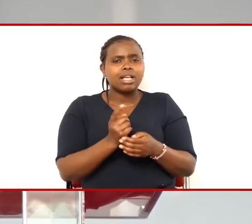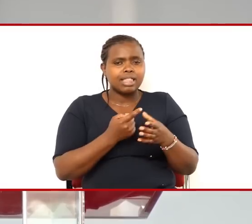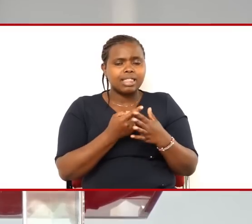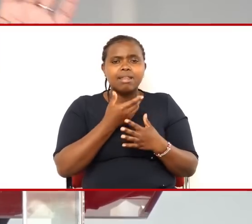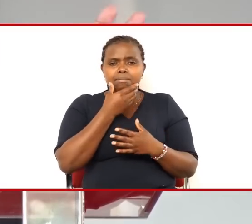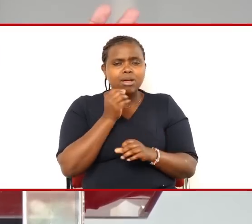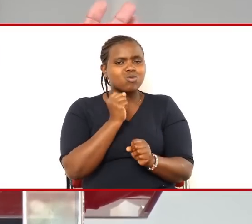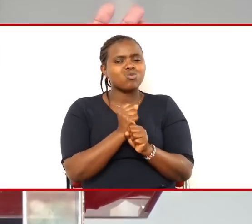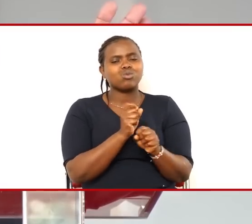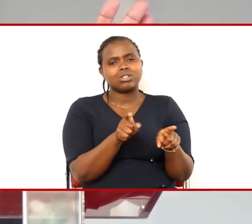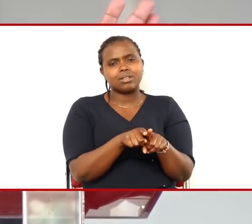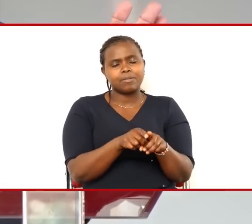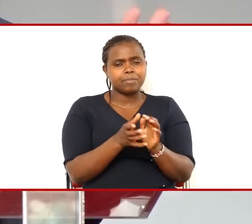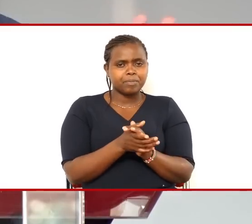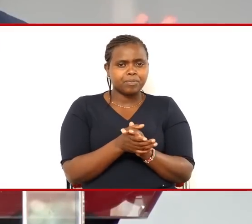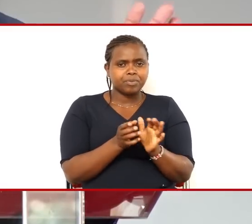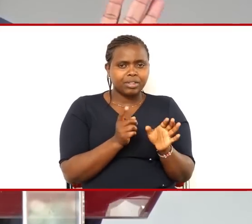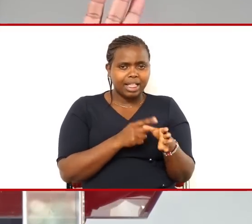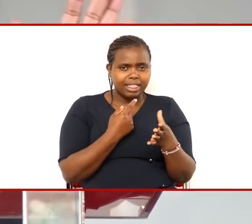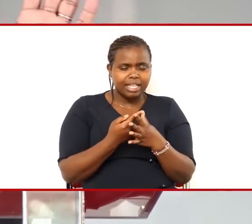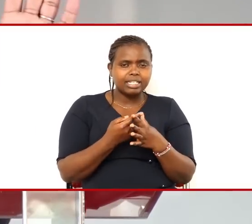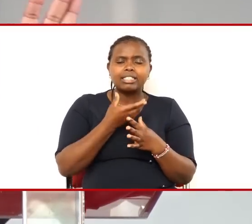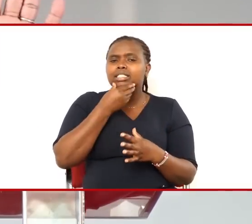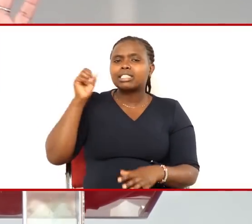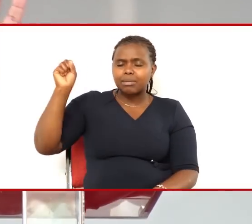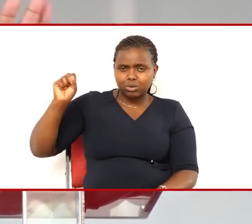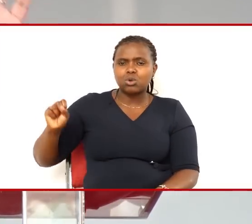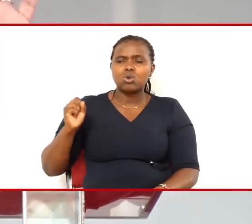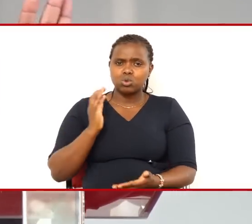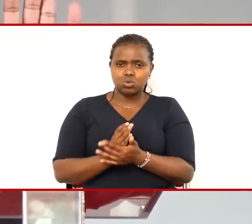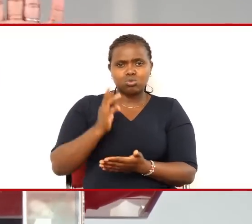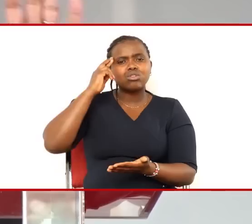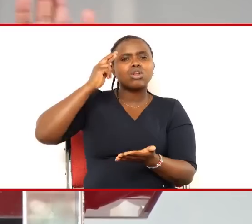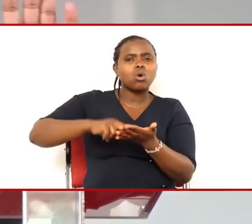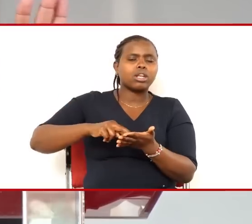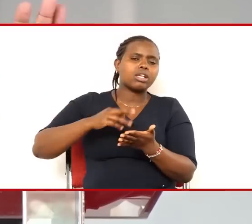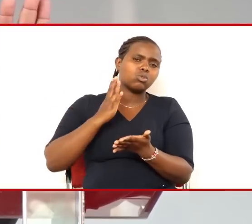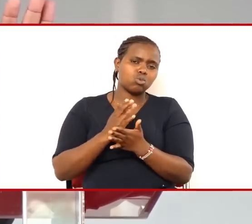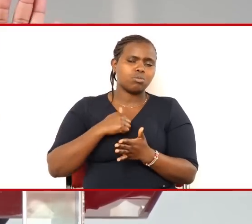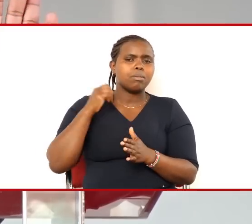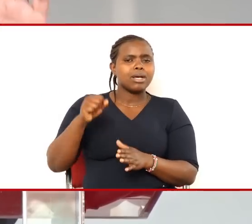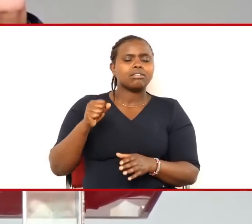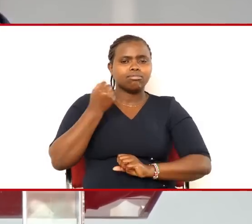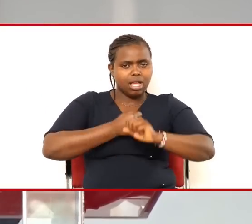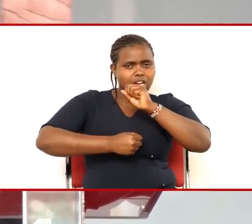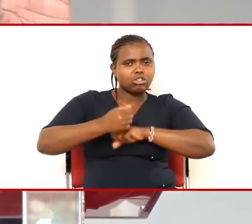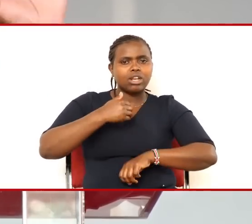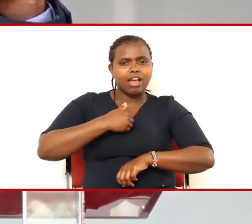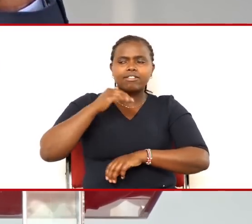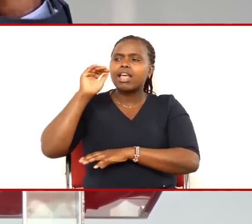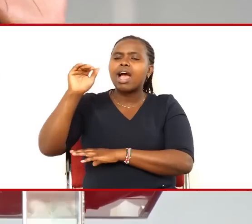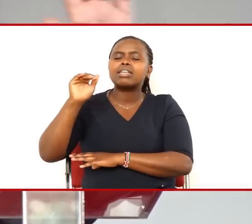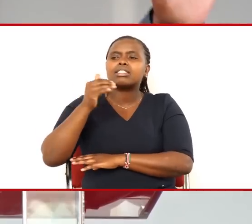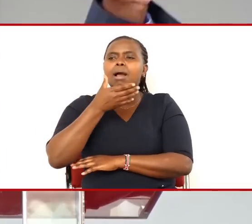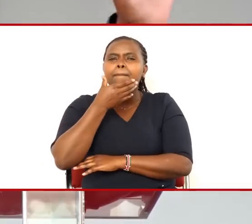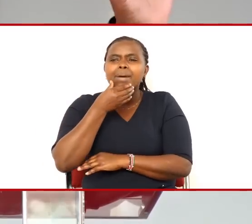And the young man did so. And that's when Samson realized that now I need to take action. He told the young man,